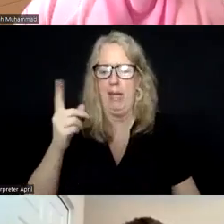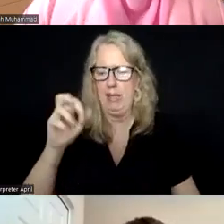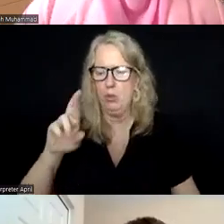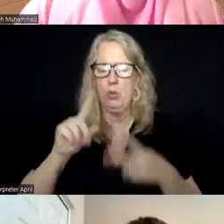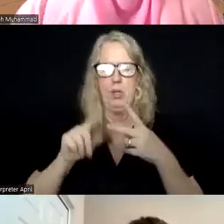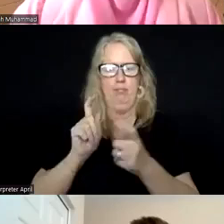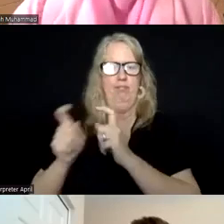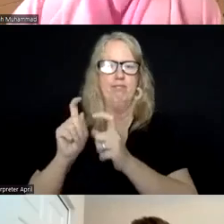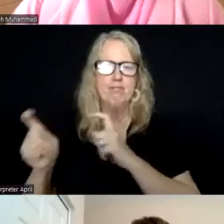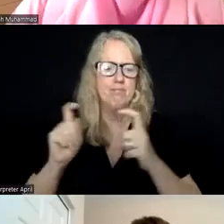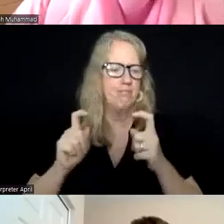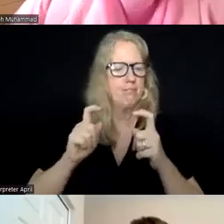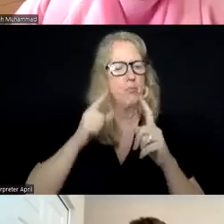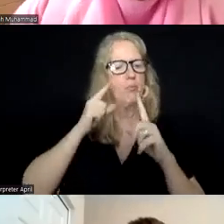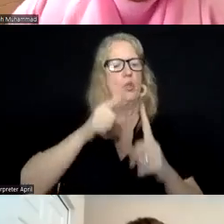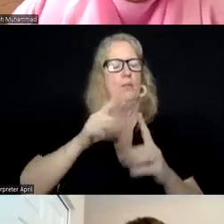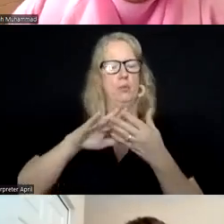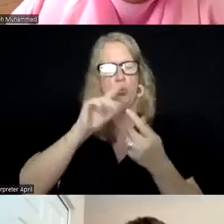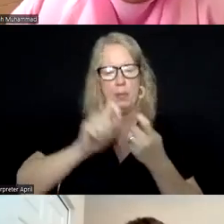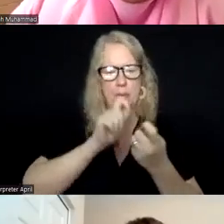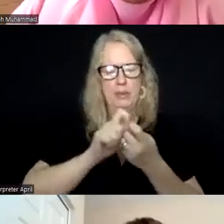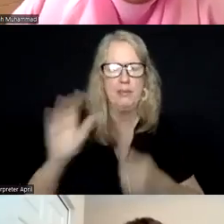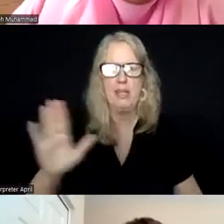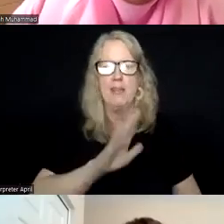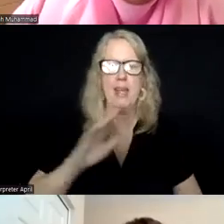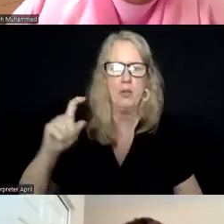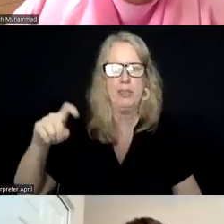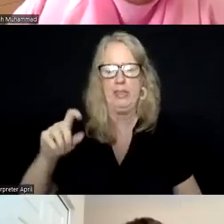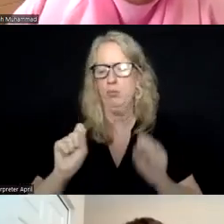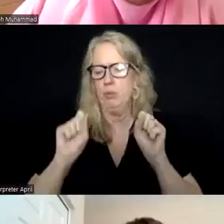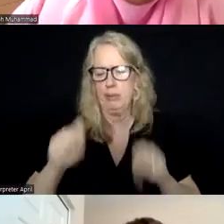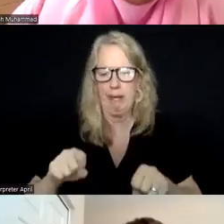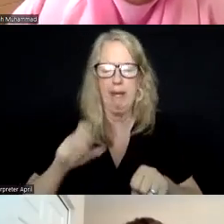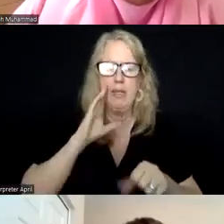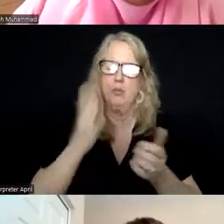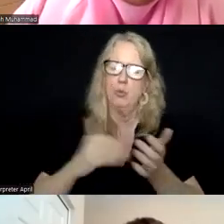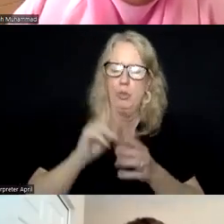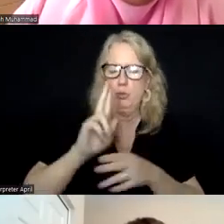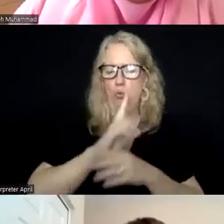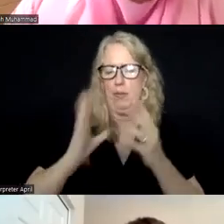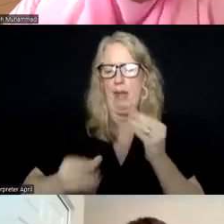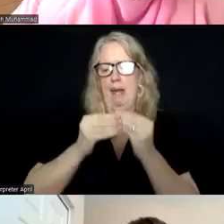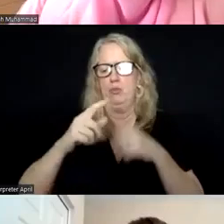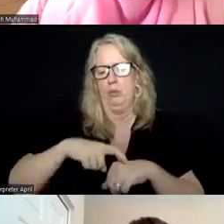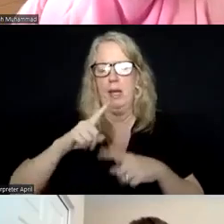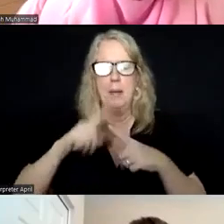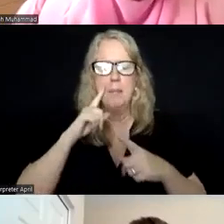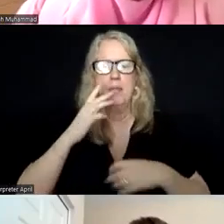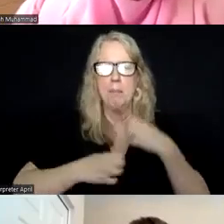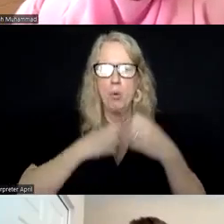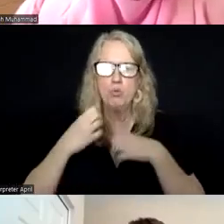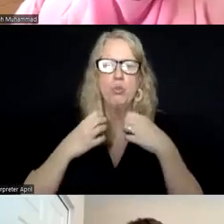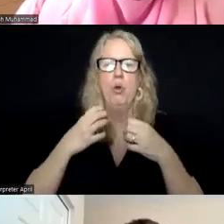tune the goals with the client to their specific needs. We're now able to use that extra time and emotional and mental